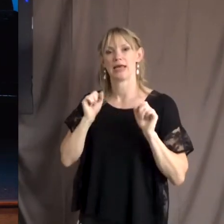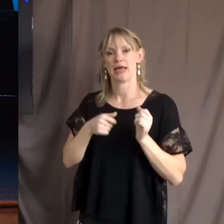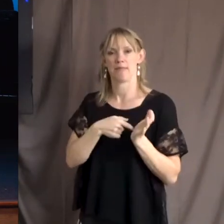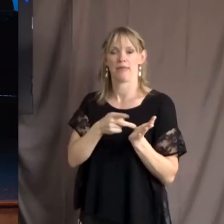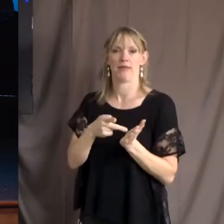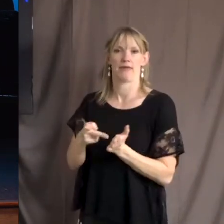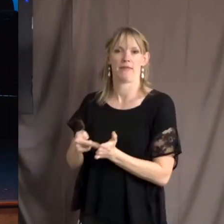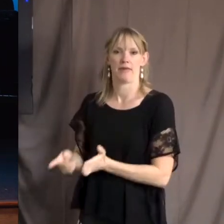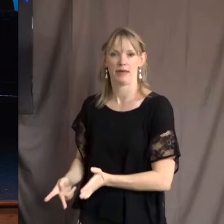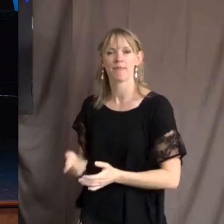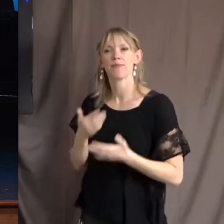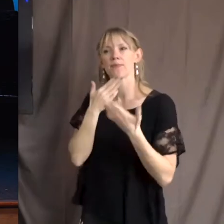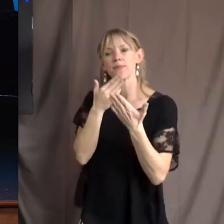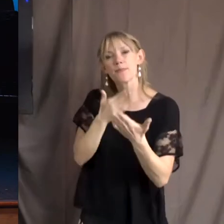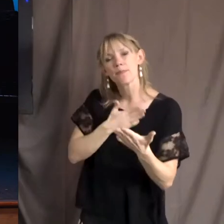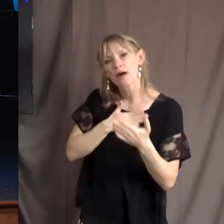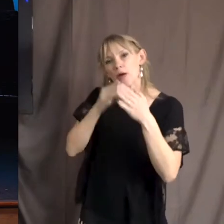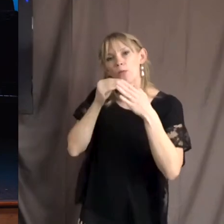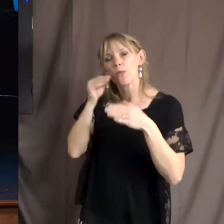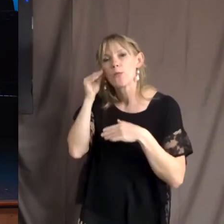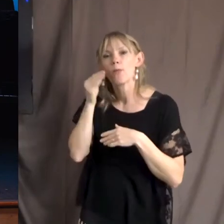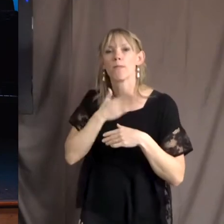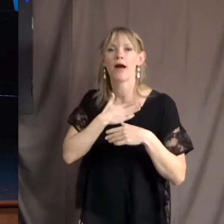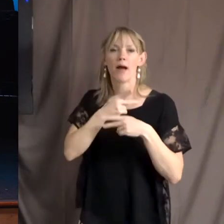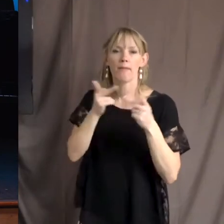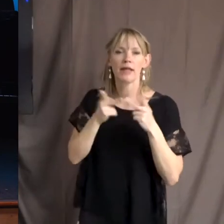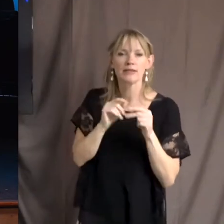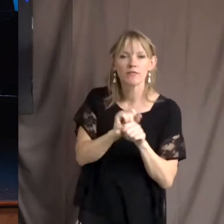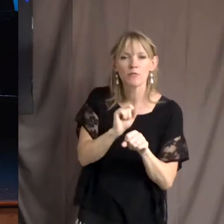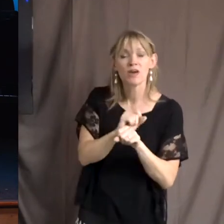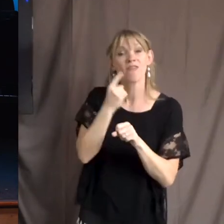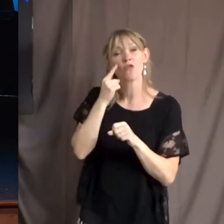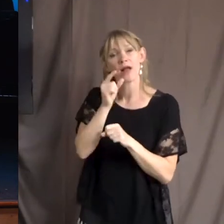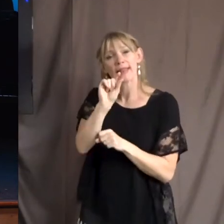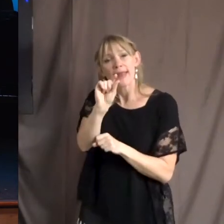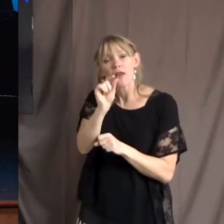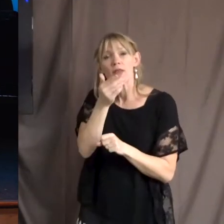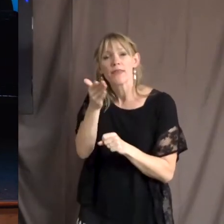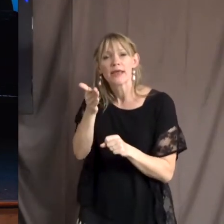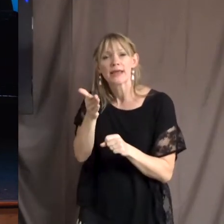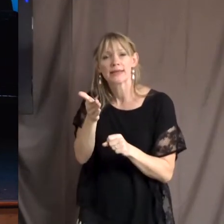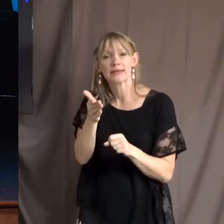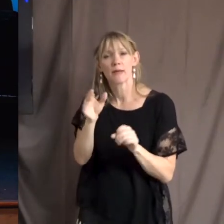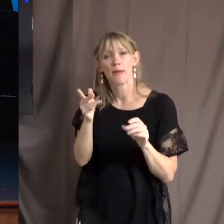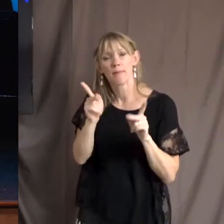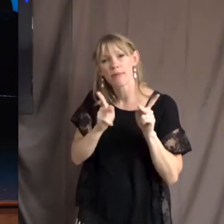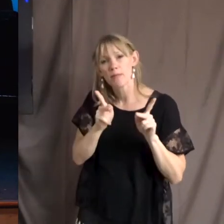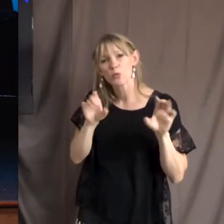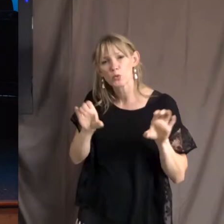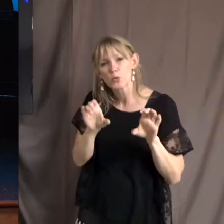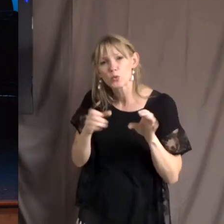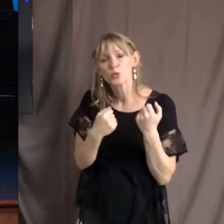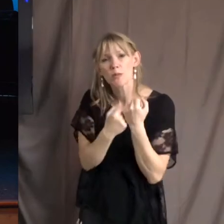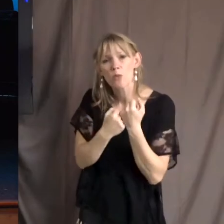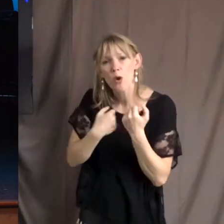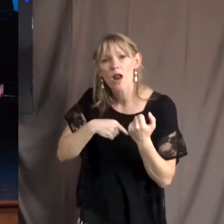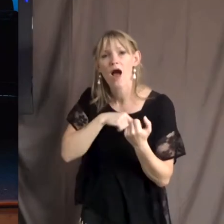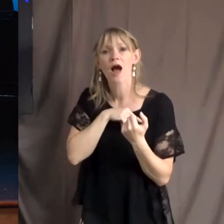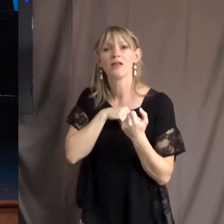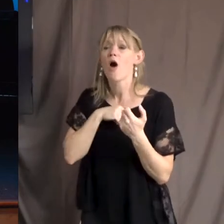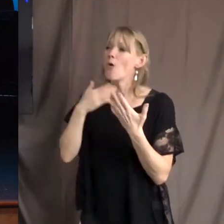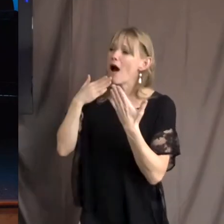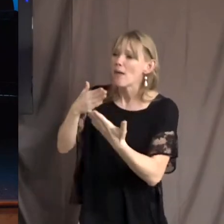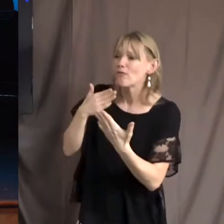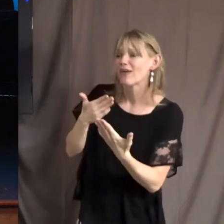in my home or in my place of work for the little things that people do that support us. Oh, I'm so grateful that someone